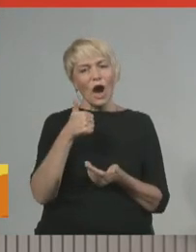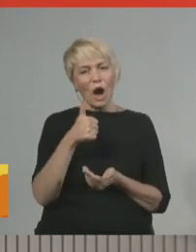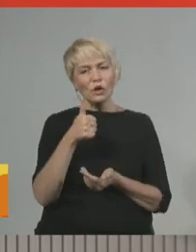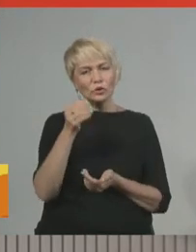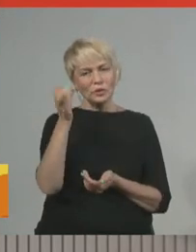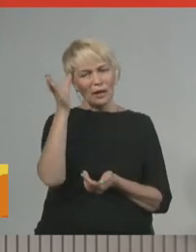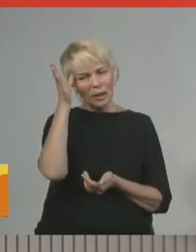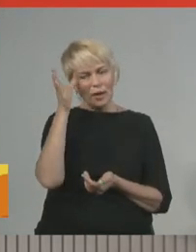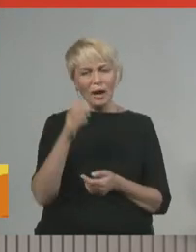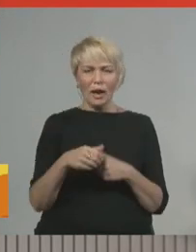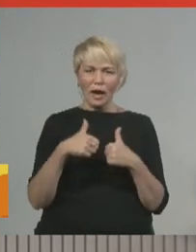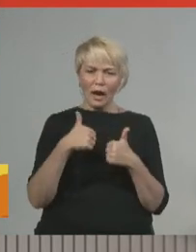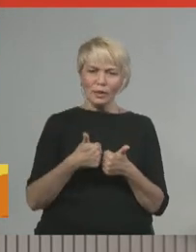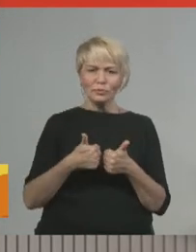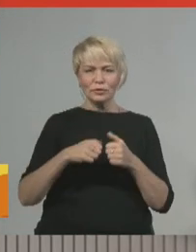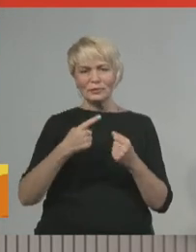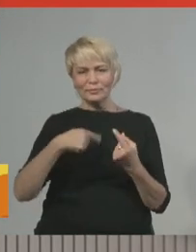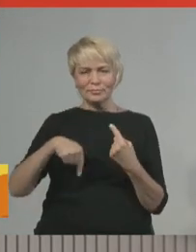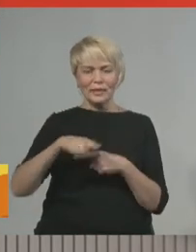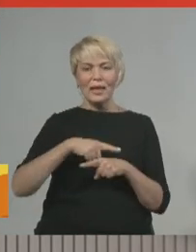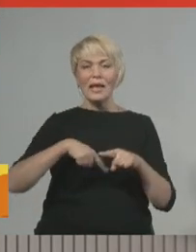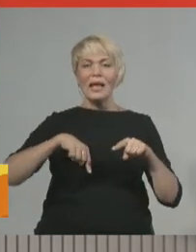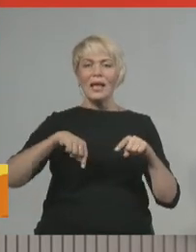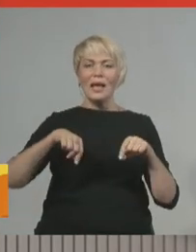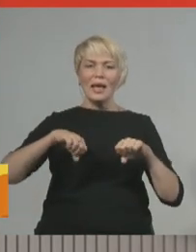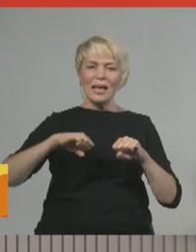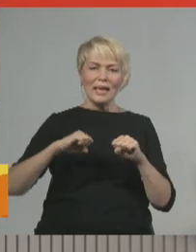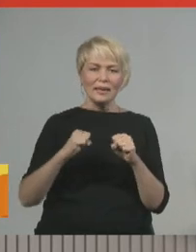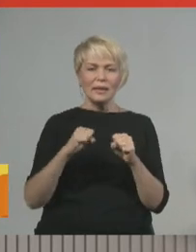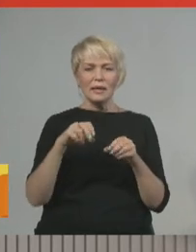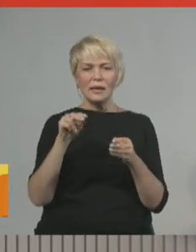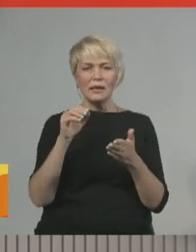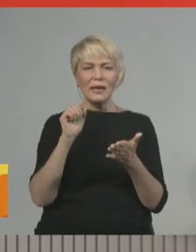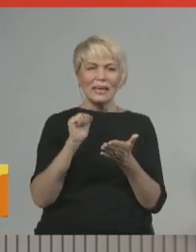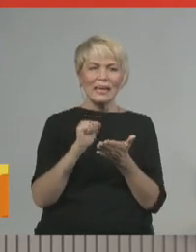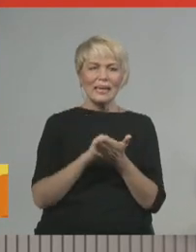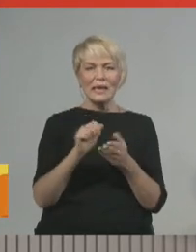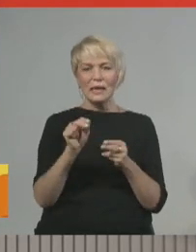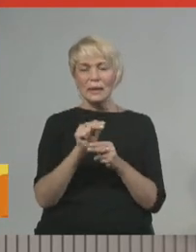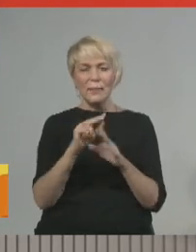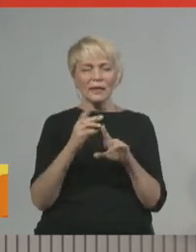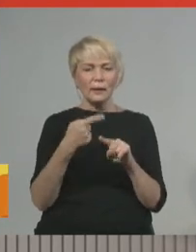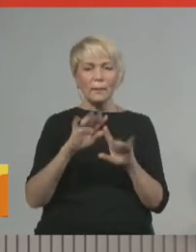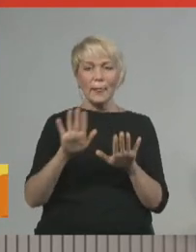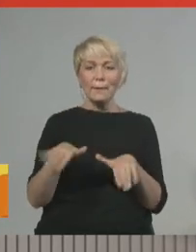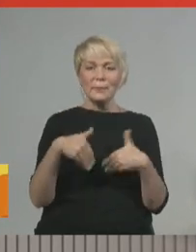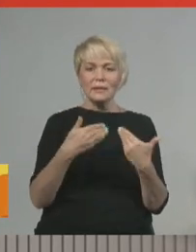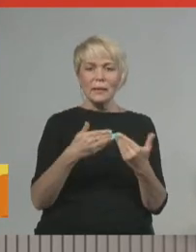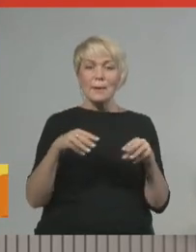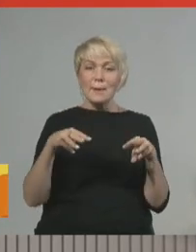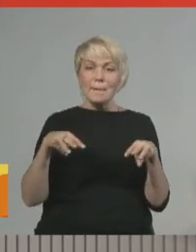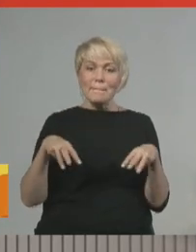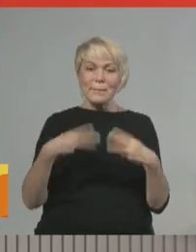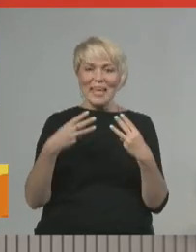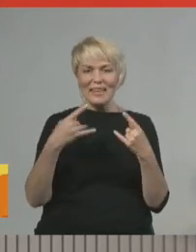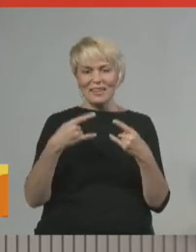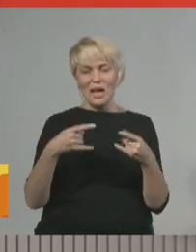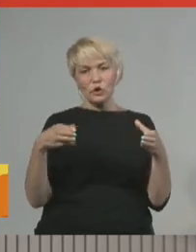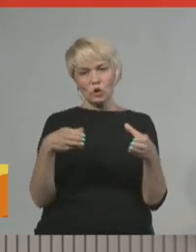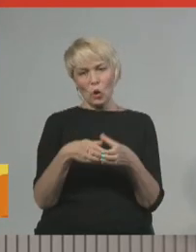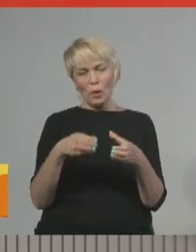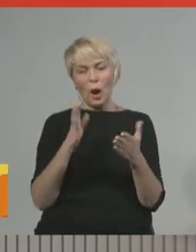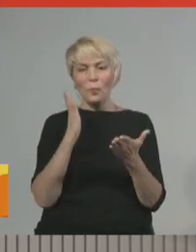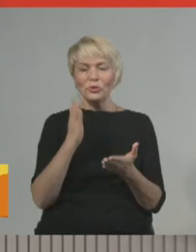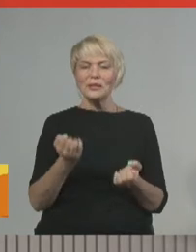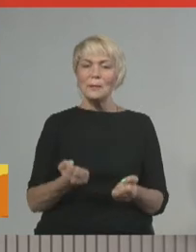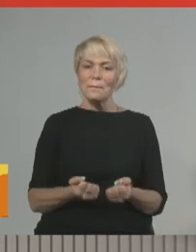educated you have to have excellent mentors editors who are going to be mentoring you and a good media community that